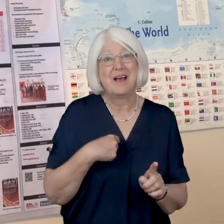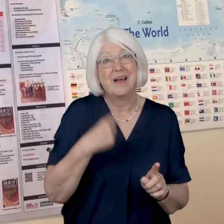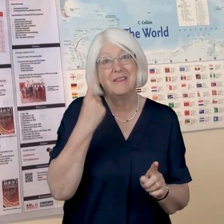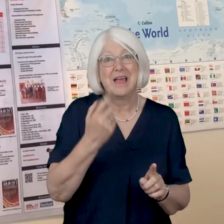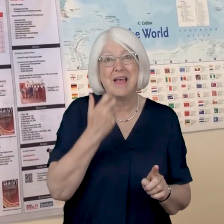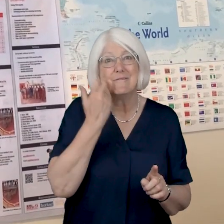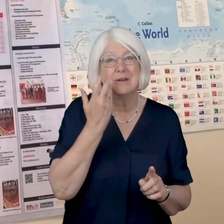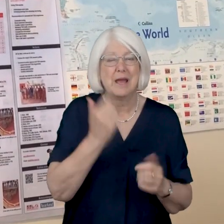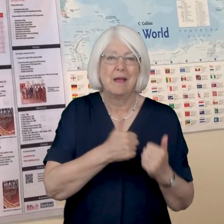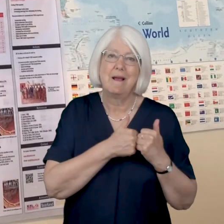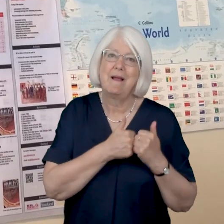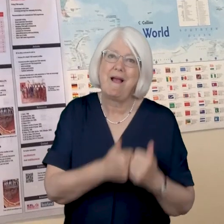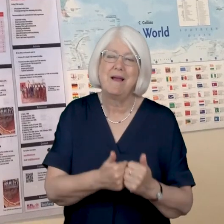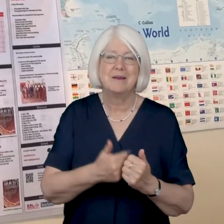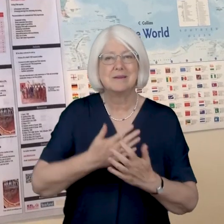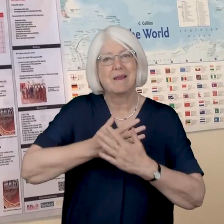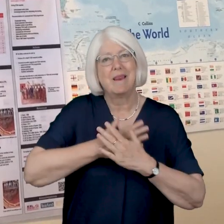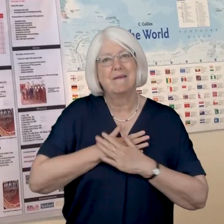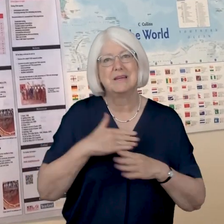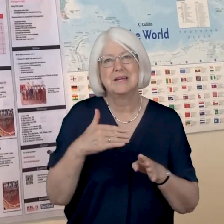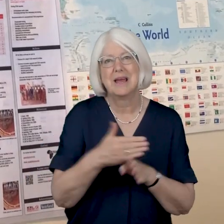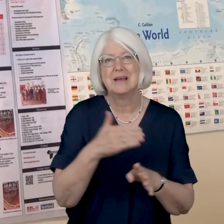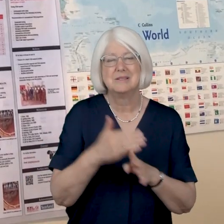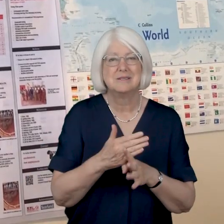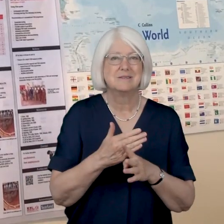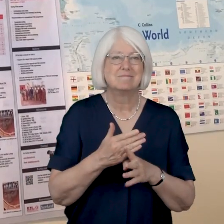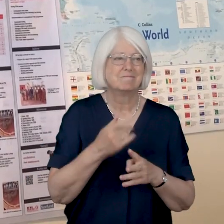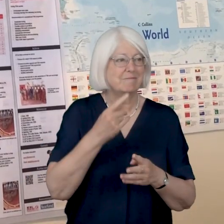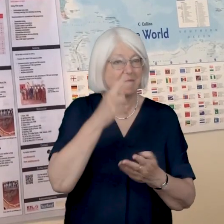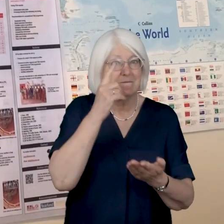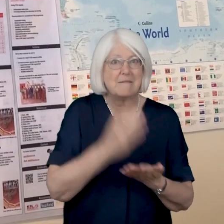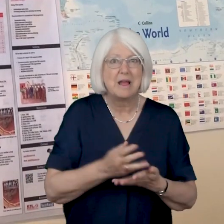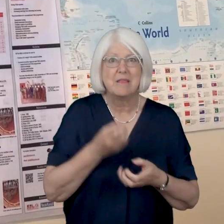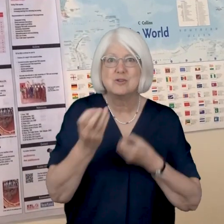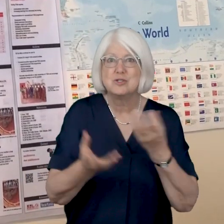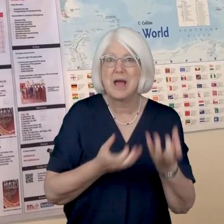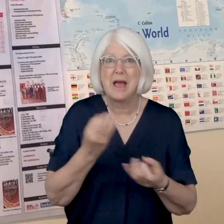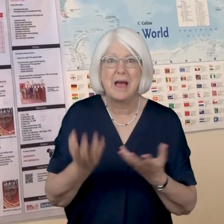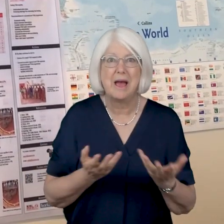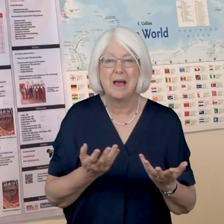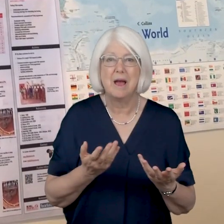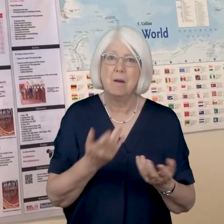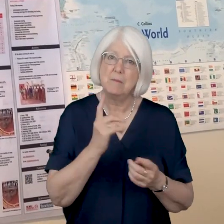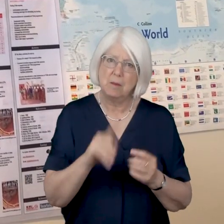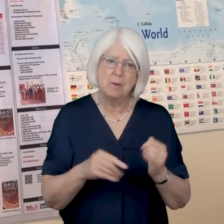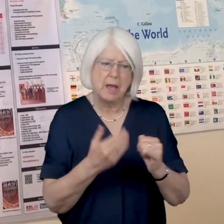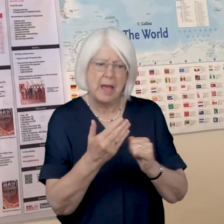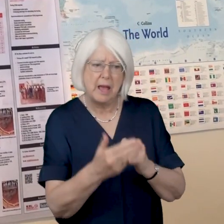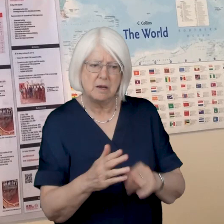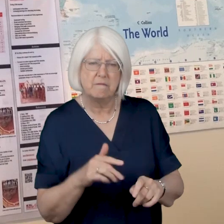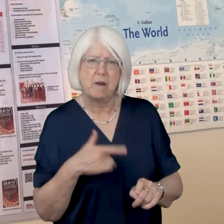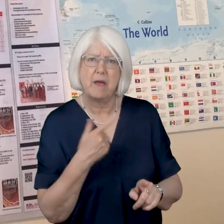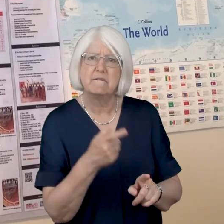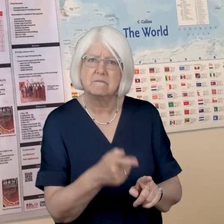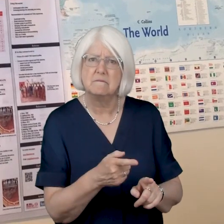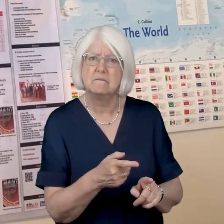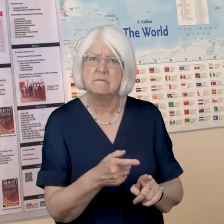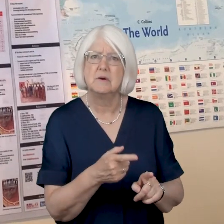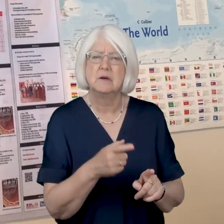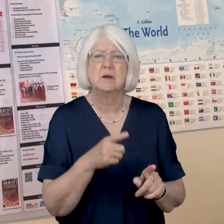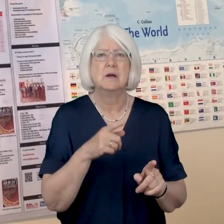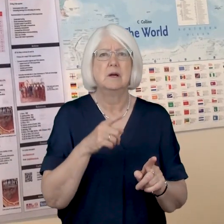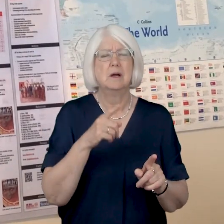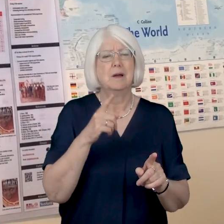everyday kindness and loving acts and sharing your faith, as I do with people who are at the end of their life, people who've got pastoral issues